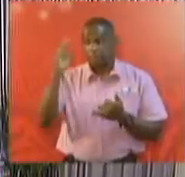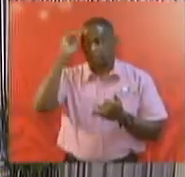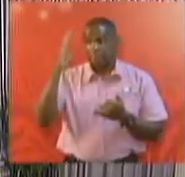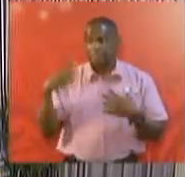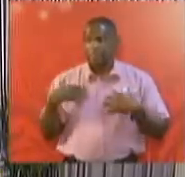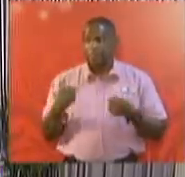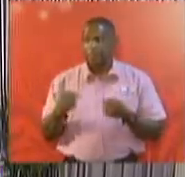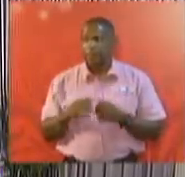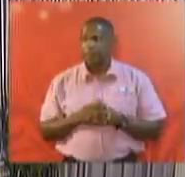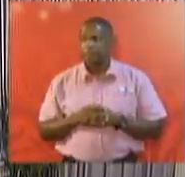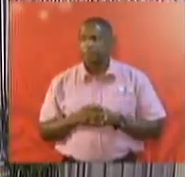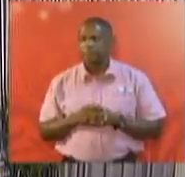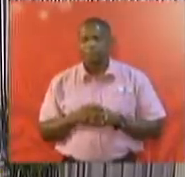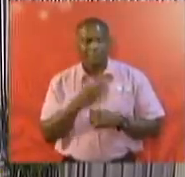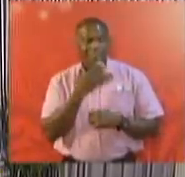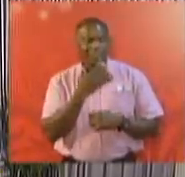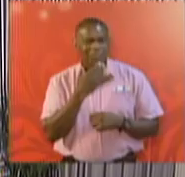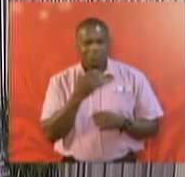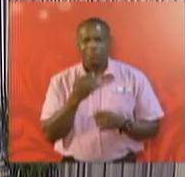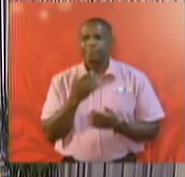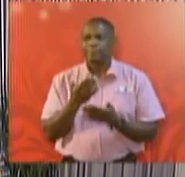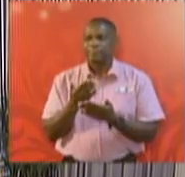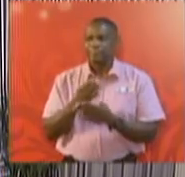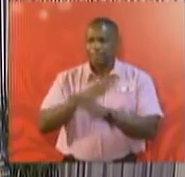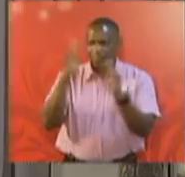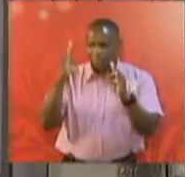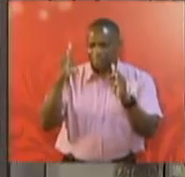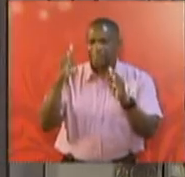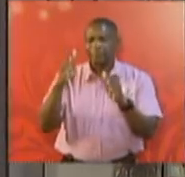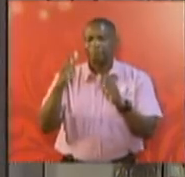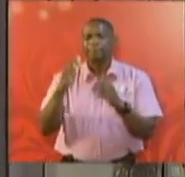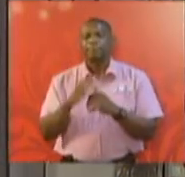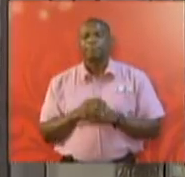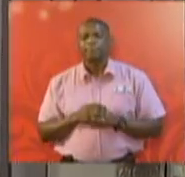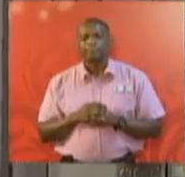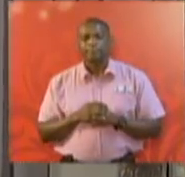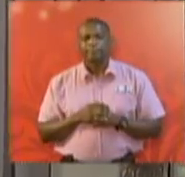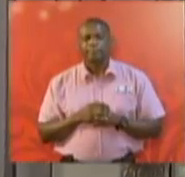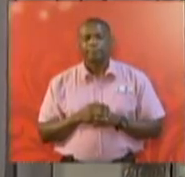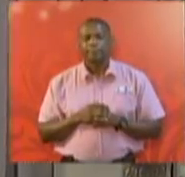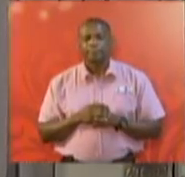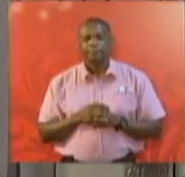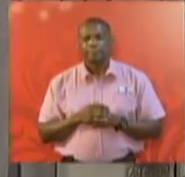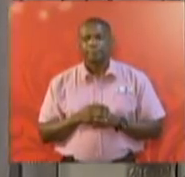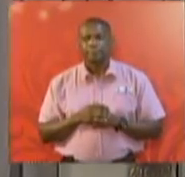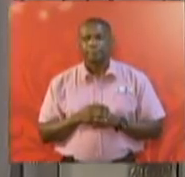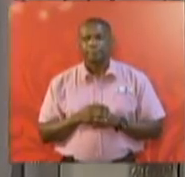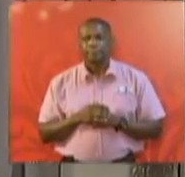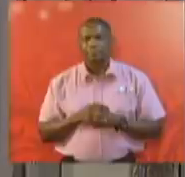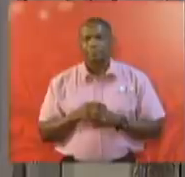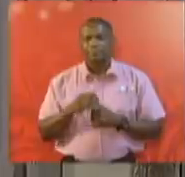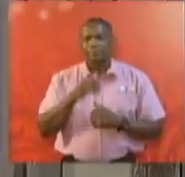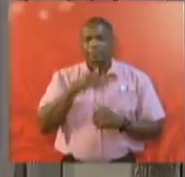Thank you, Candice, and good morning. Good morning to Dr. Hines. Good morning to Dr. Parkinson. Ladies and gentlemen of the